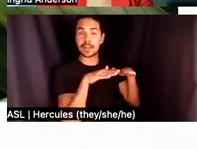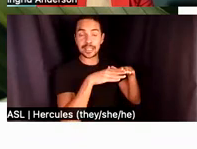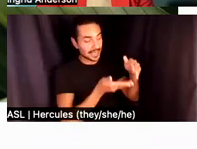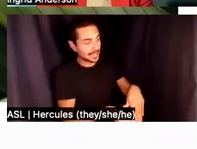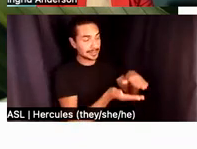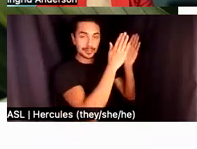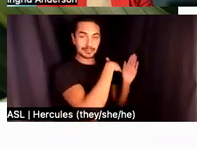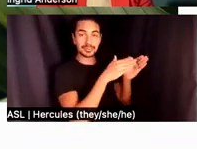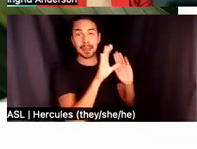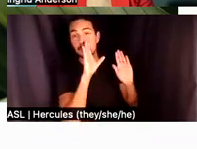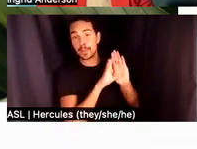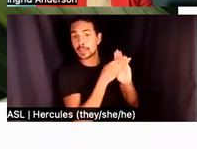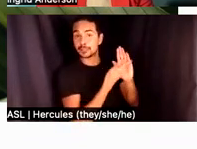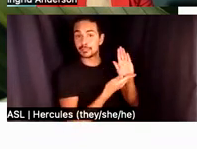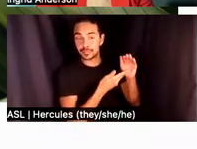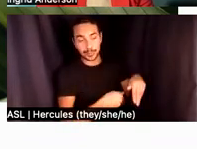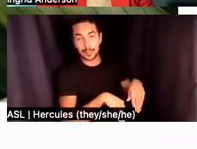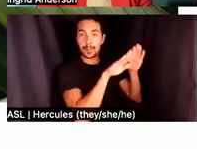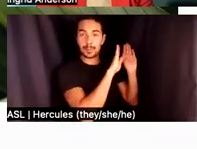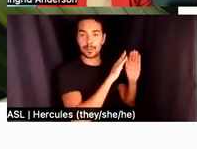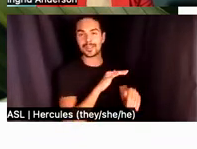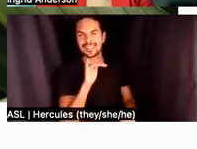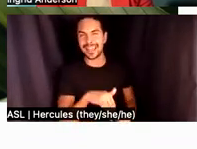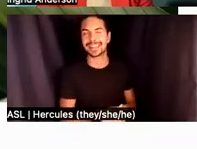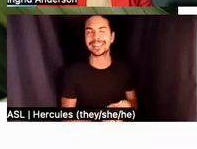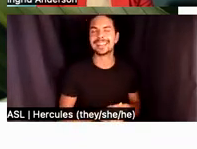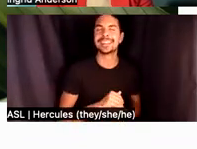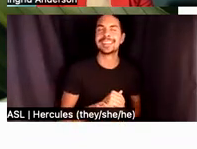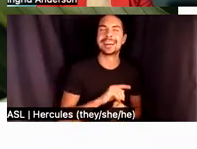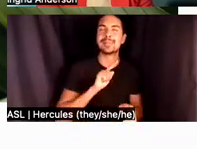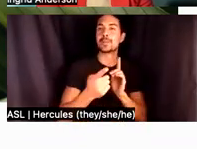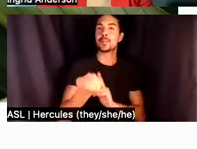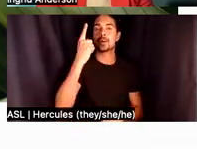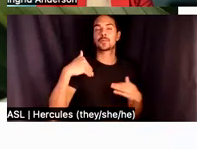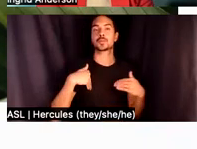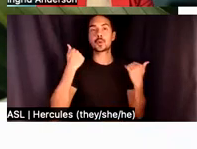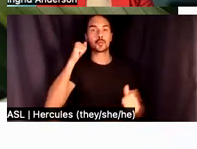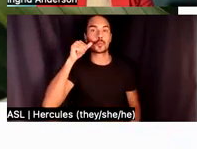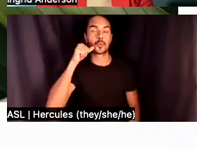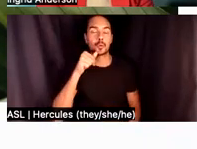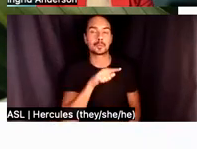got to do that part of it. And but what happened was like one of the younger girls